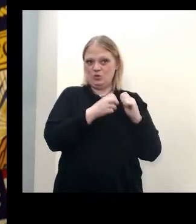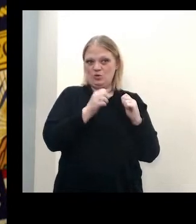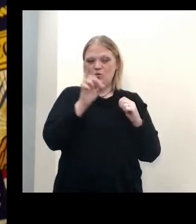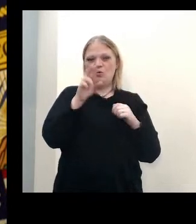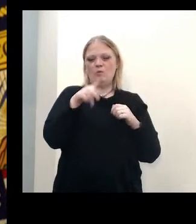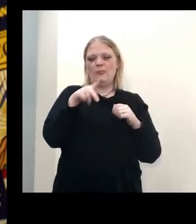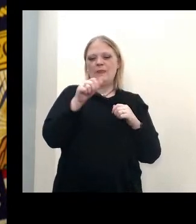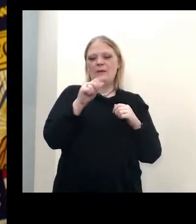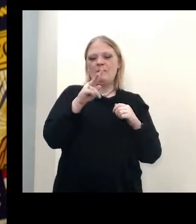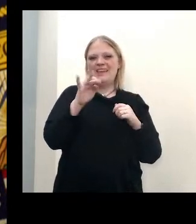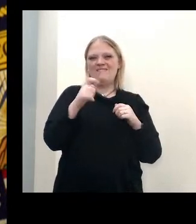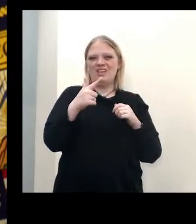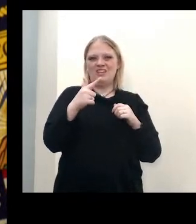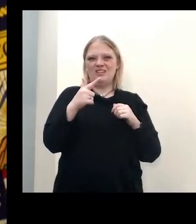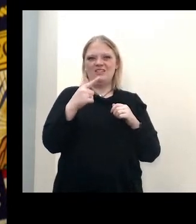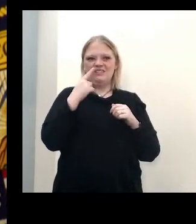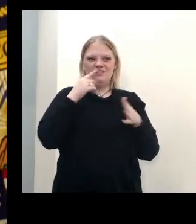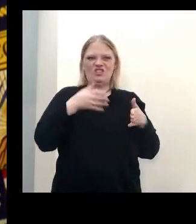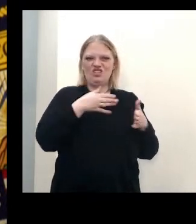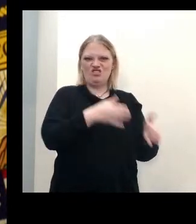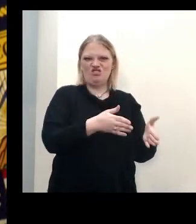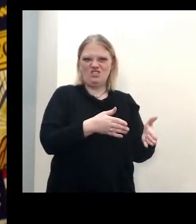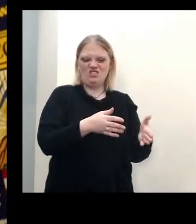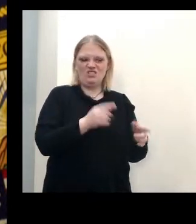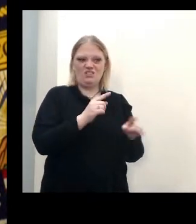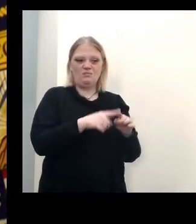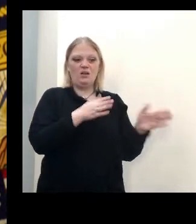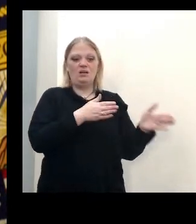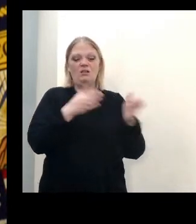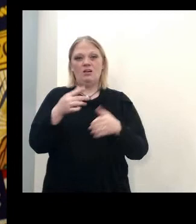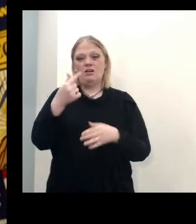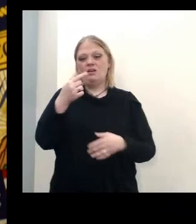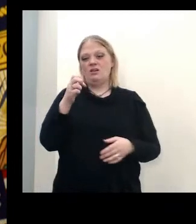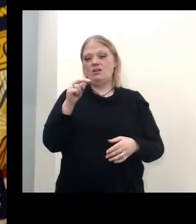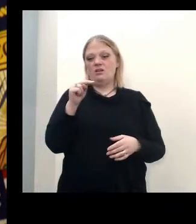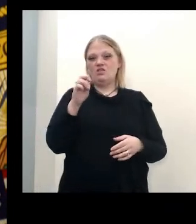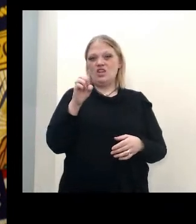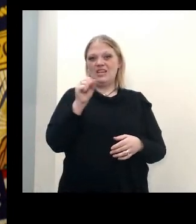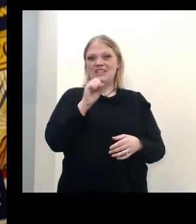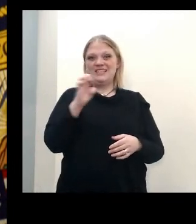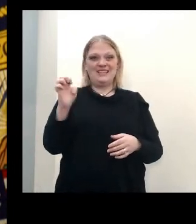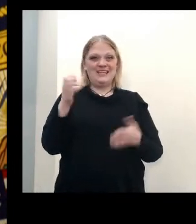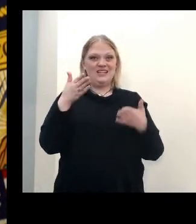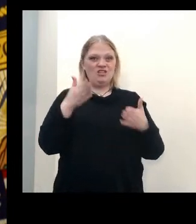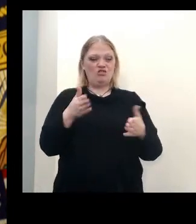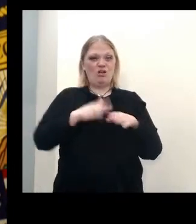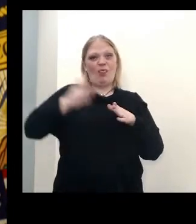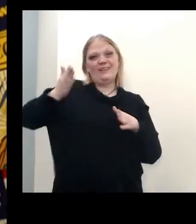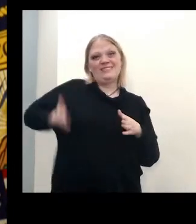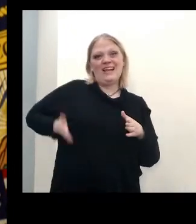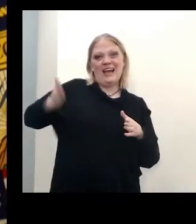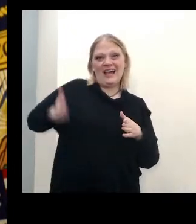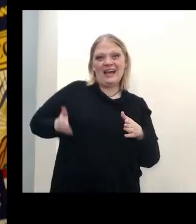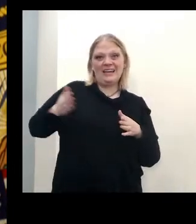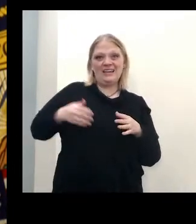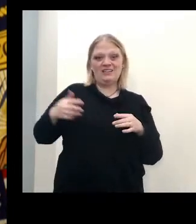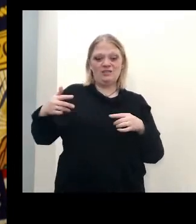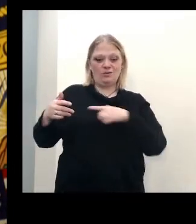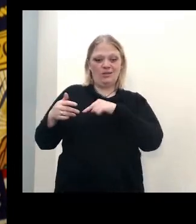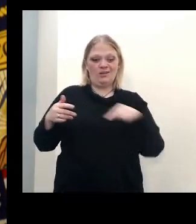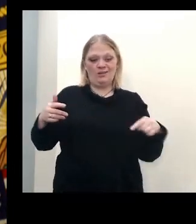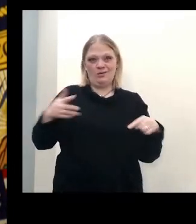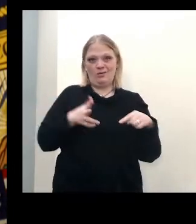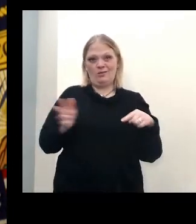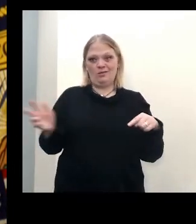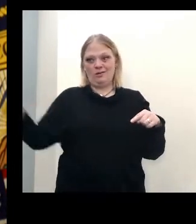repaving, but we're also looking at what would be considered the Genesee Street entrance on the side there that you can enter into. So